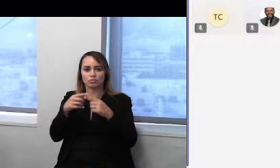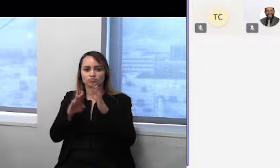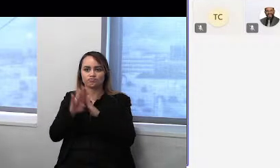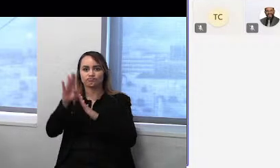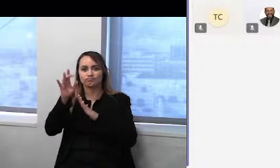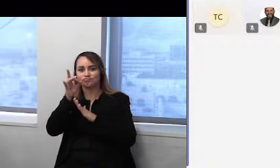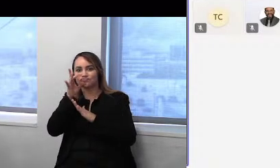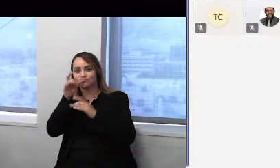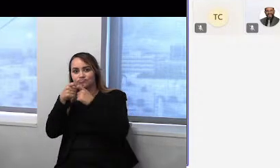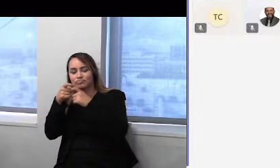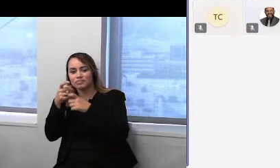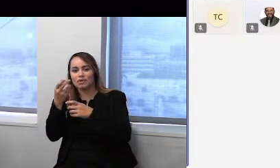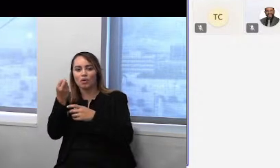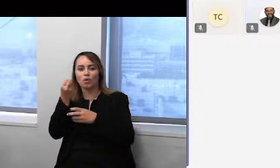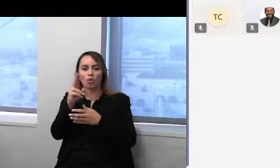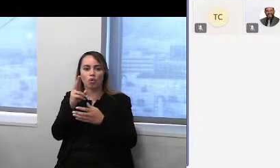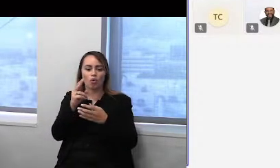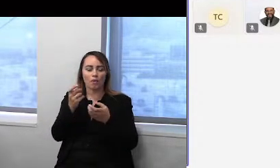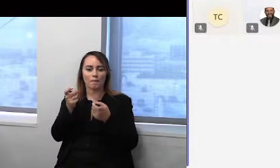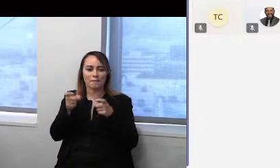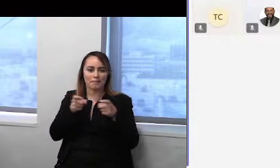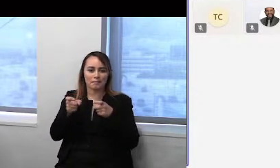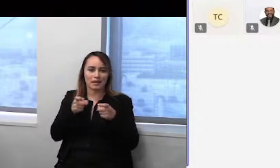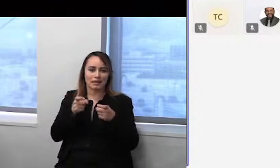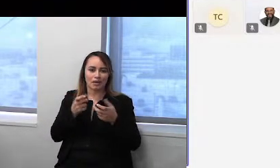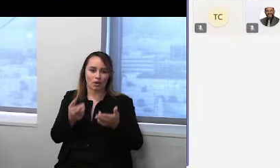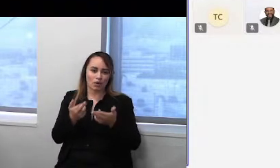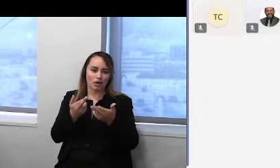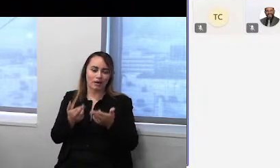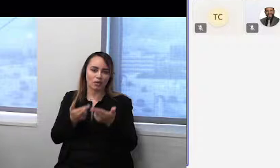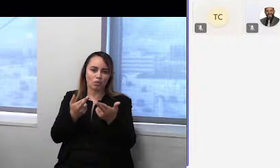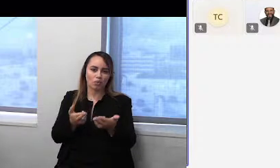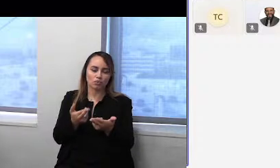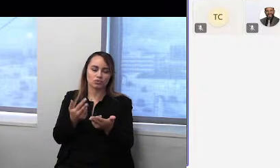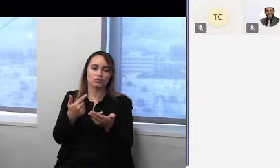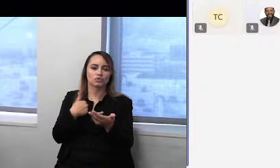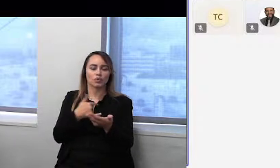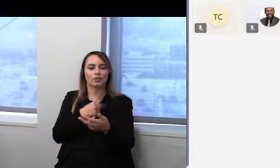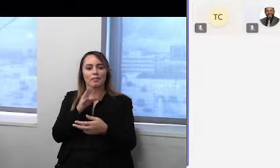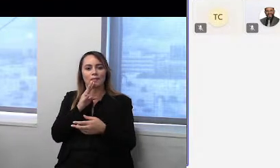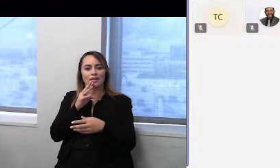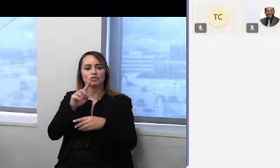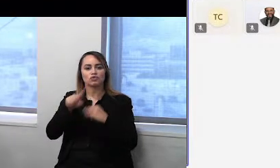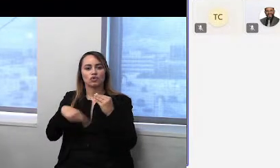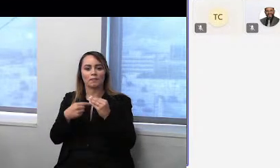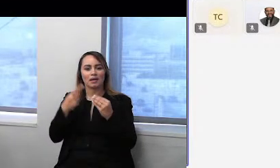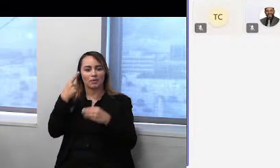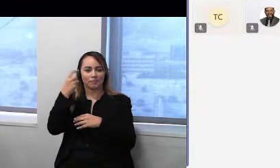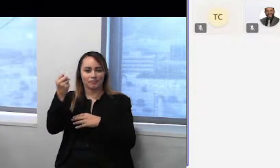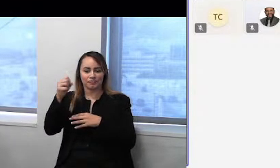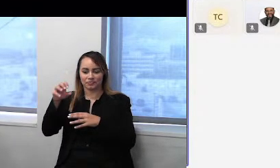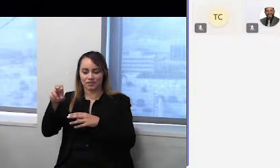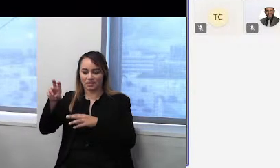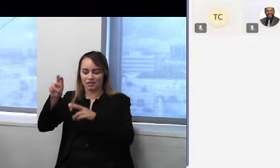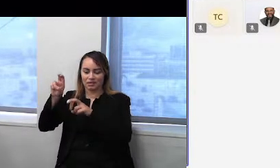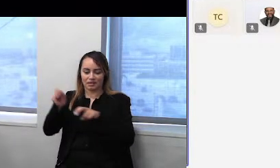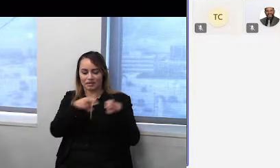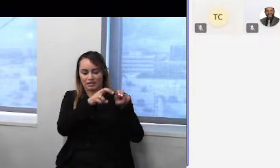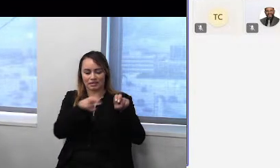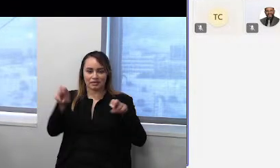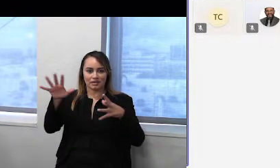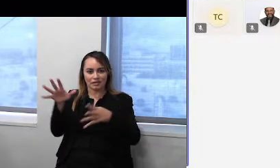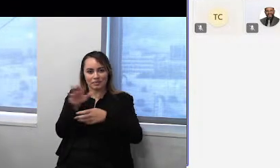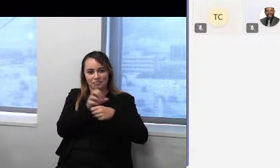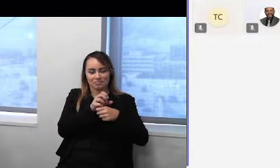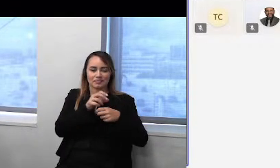battery storage into transmission to facilitate operations, there's a lot of details that need to be worked out. But they all